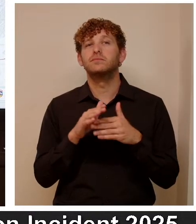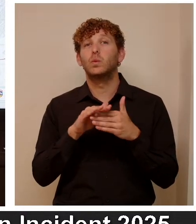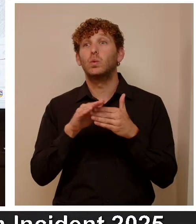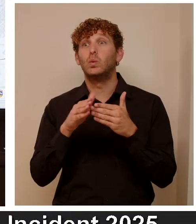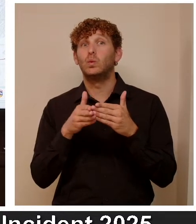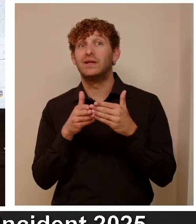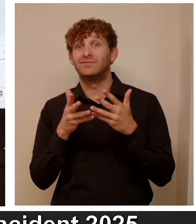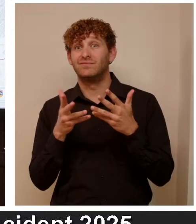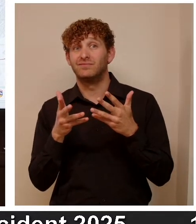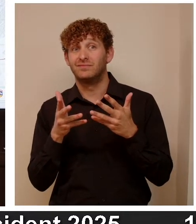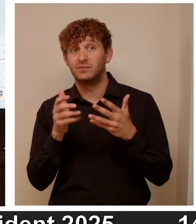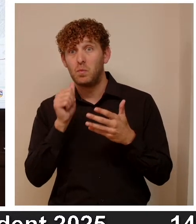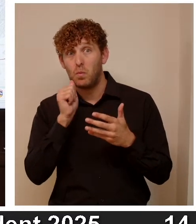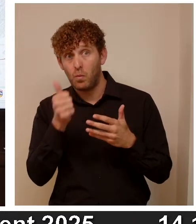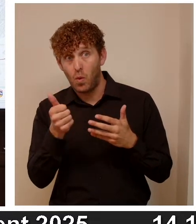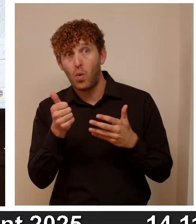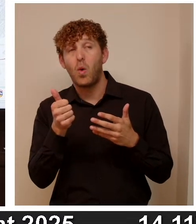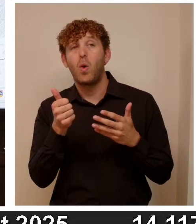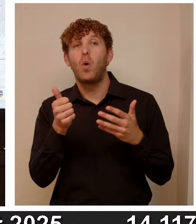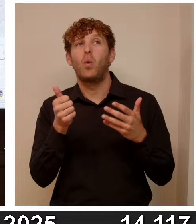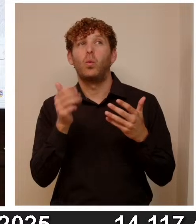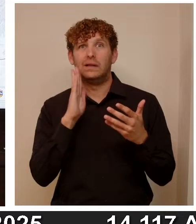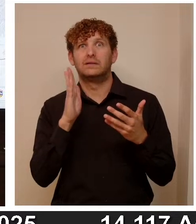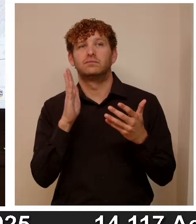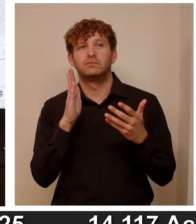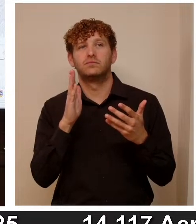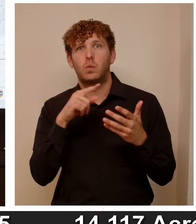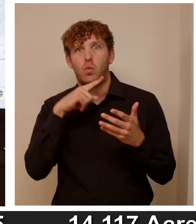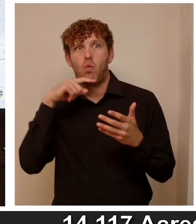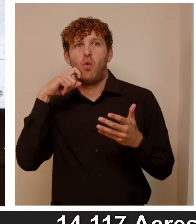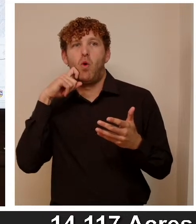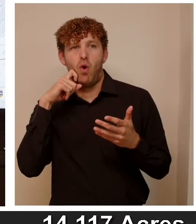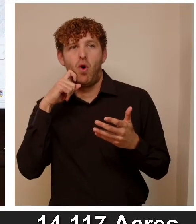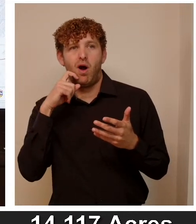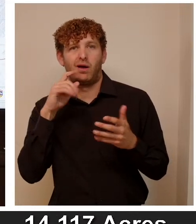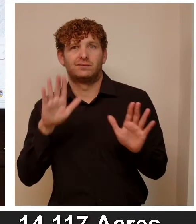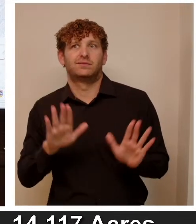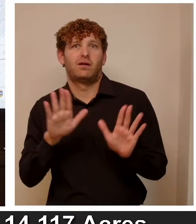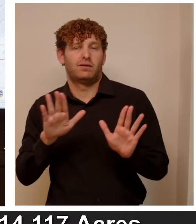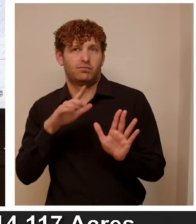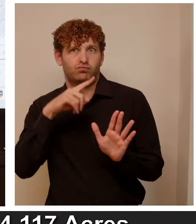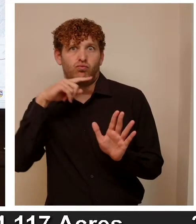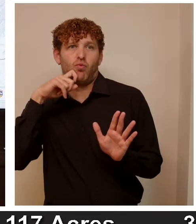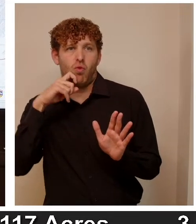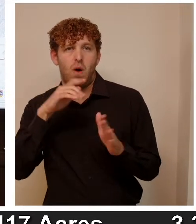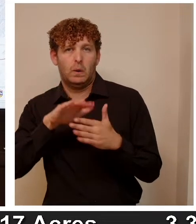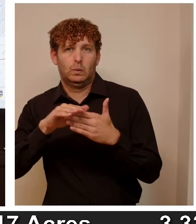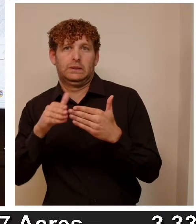little bit drier than today, and then Sunday is going to be even drier yet. So today was kind of the peak of that moisture.